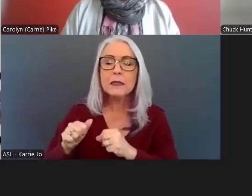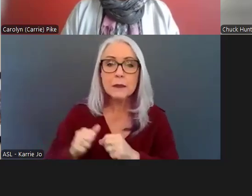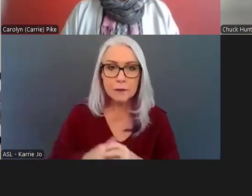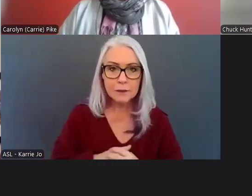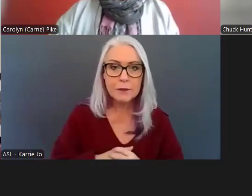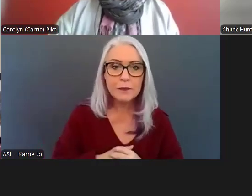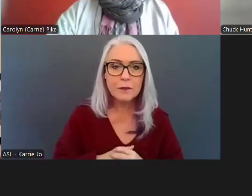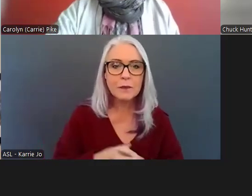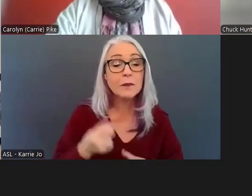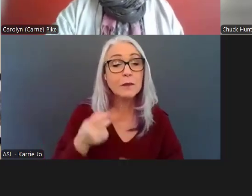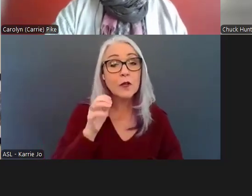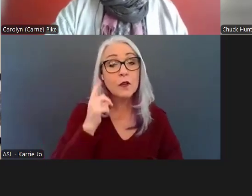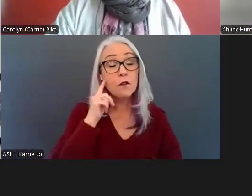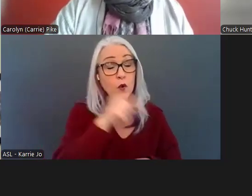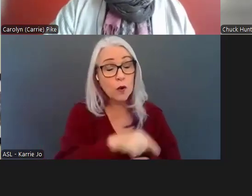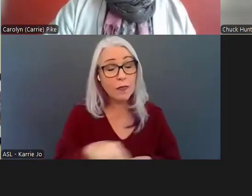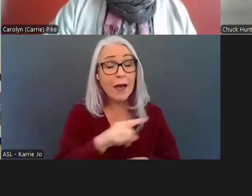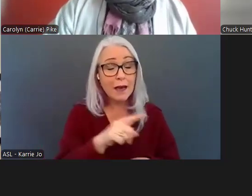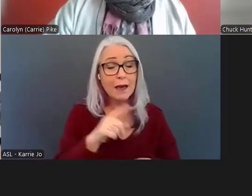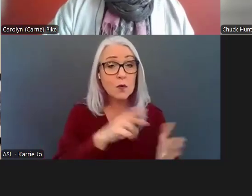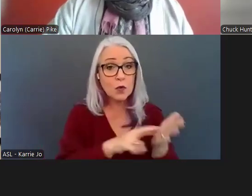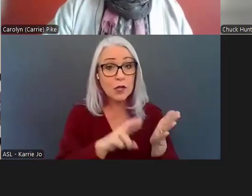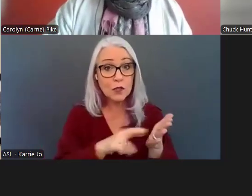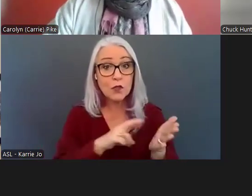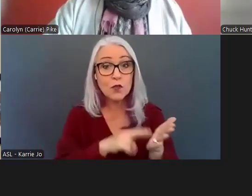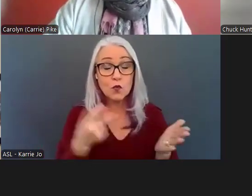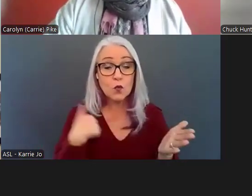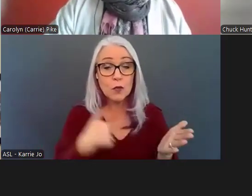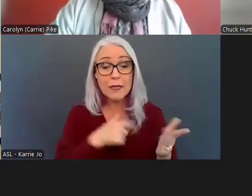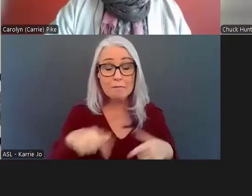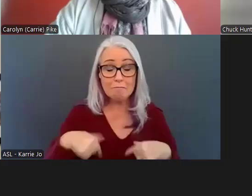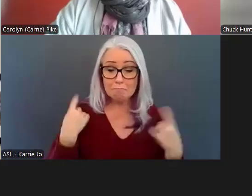that, we funded research sort of looking at sort of